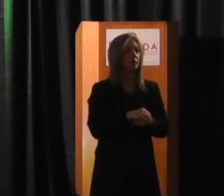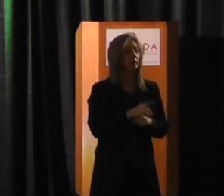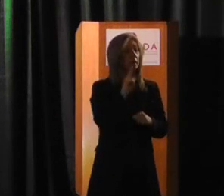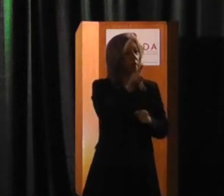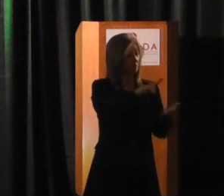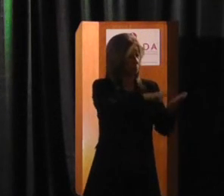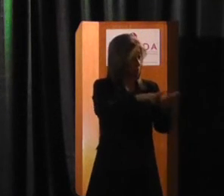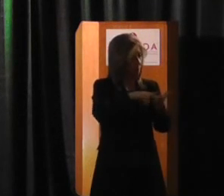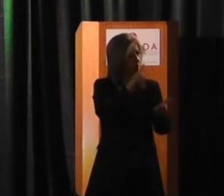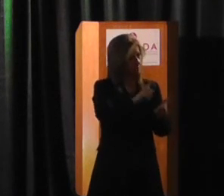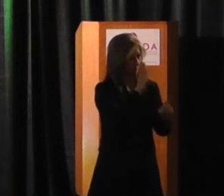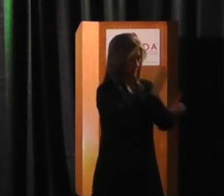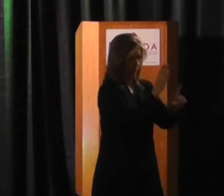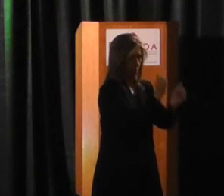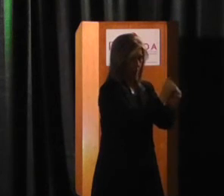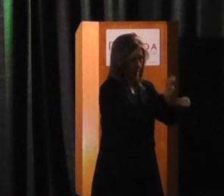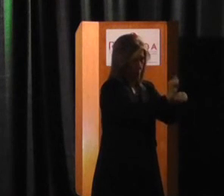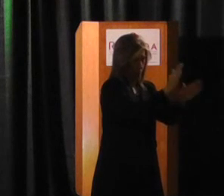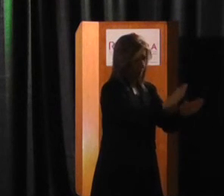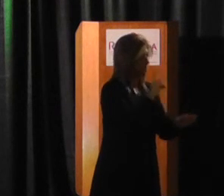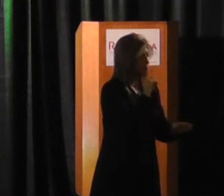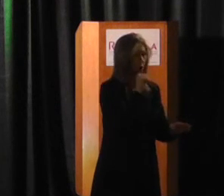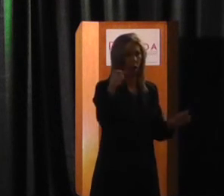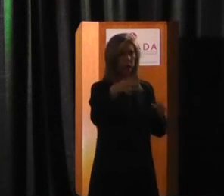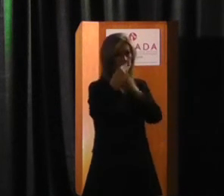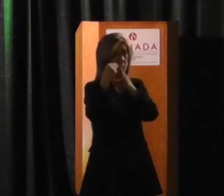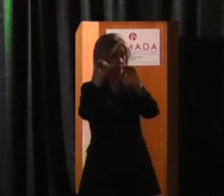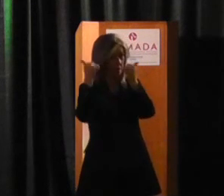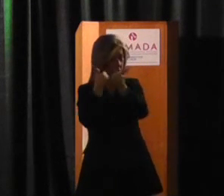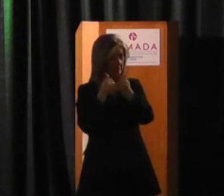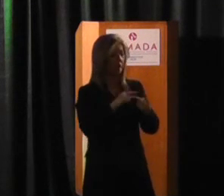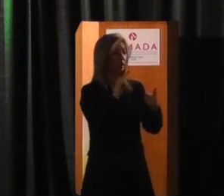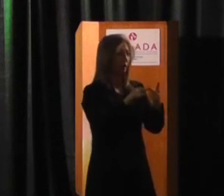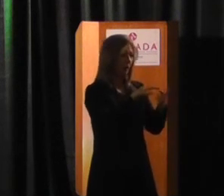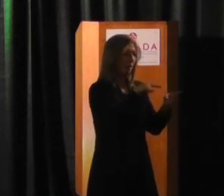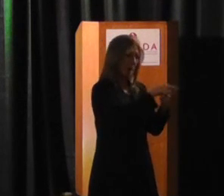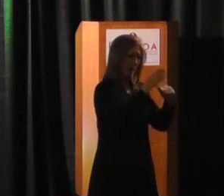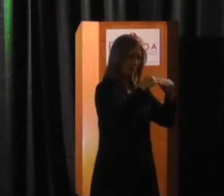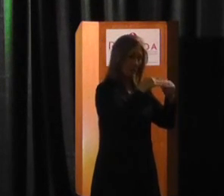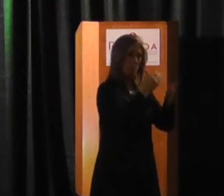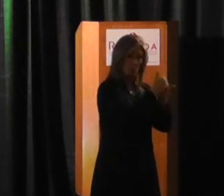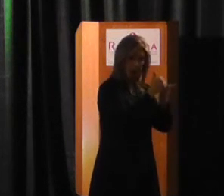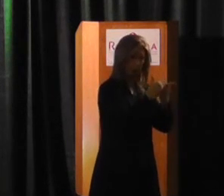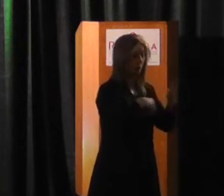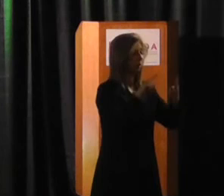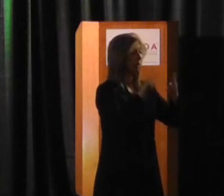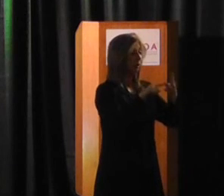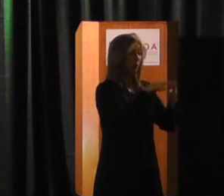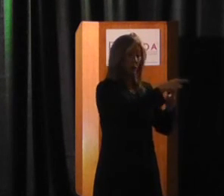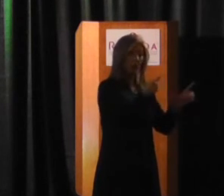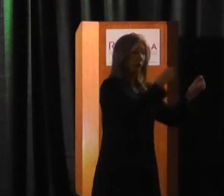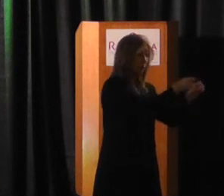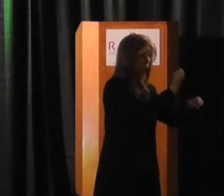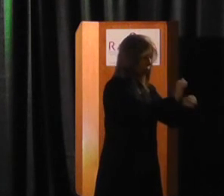to be directly with the employee and not an agency. They must be paid at least minimum wage. The employee must be in a workspace alongside other employees,